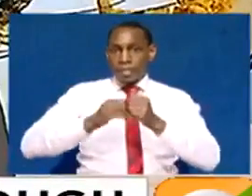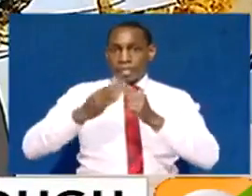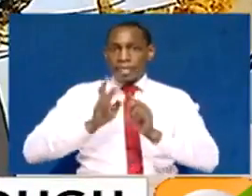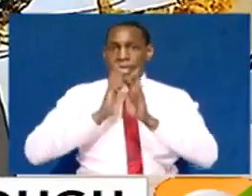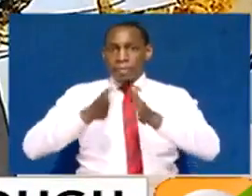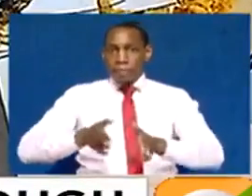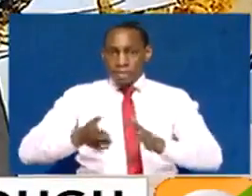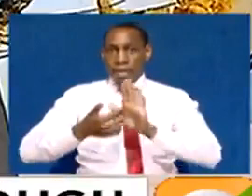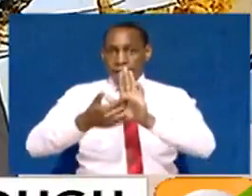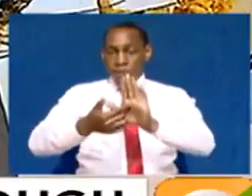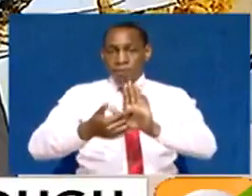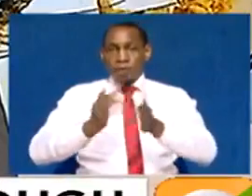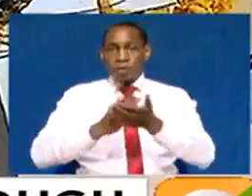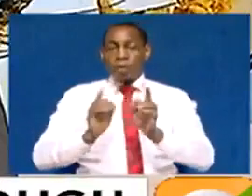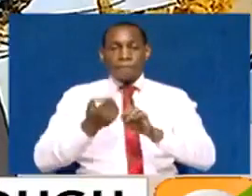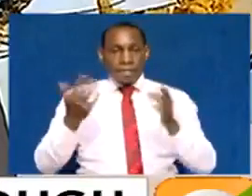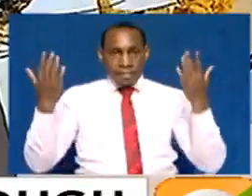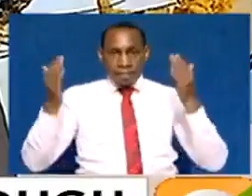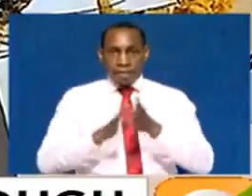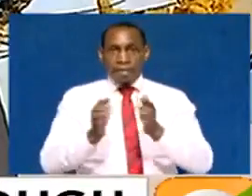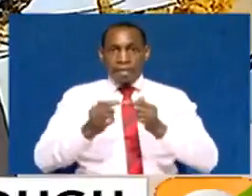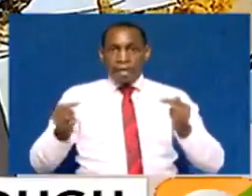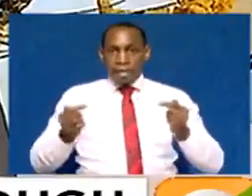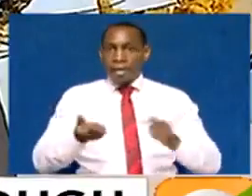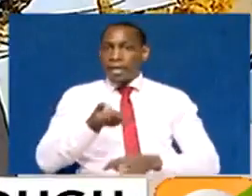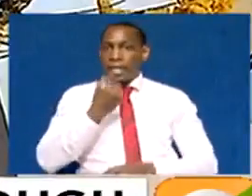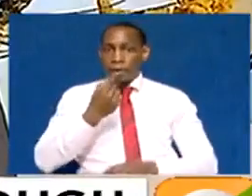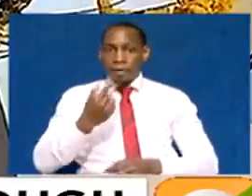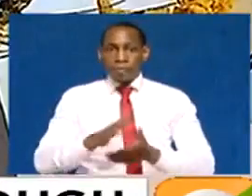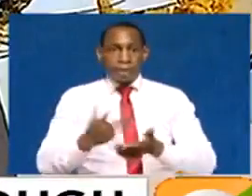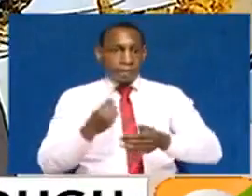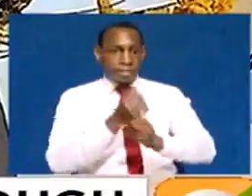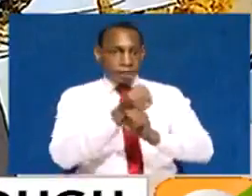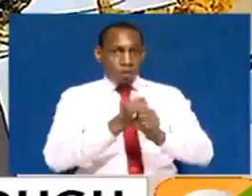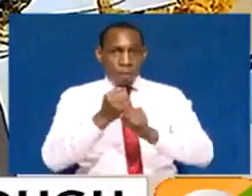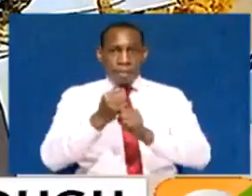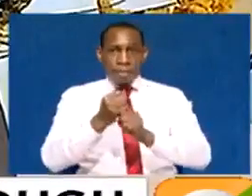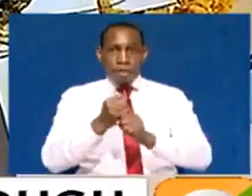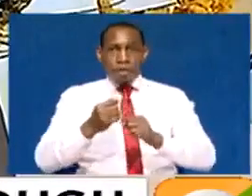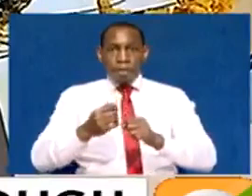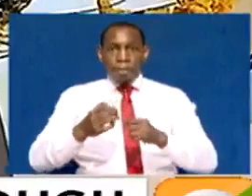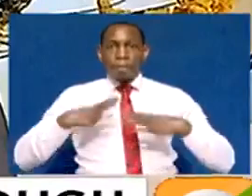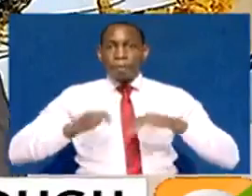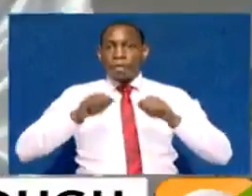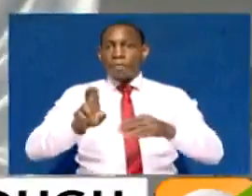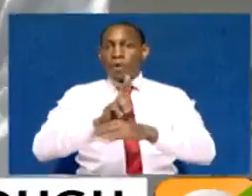Raquel Muigai reports, it is the first ever anti-parasitic vaccine made for the human